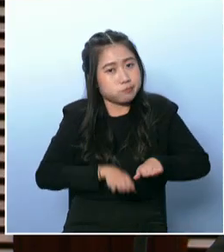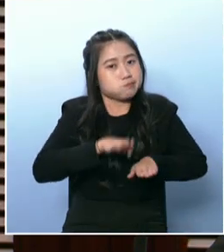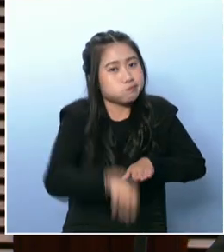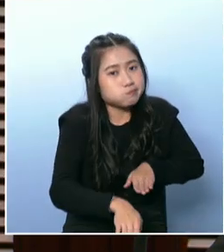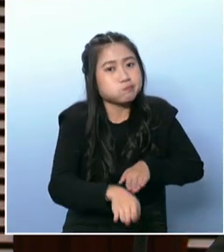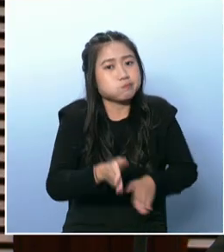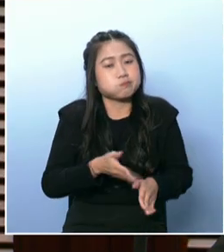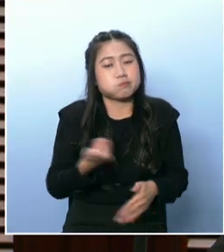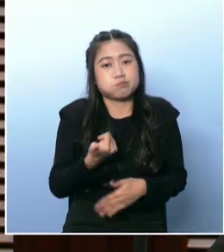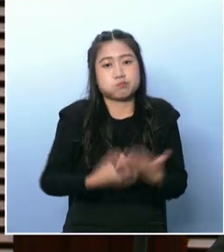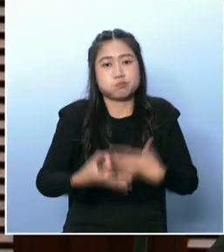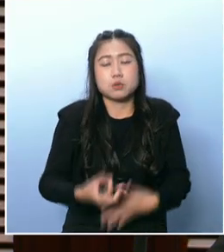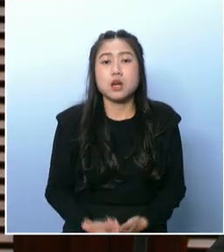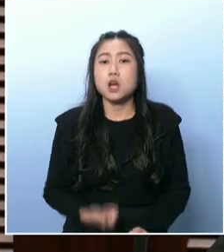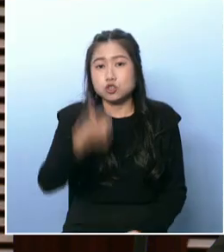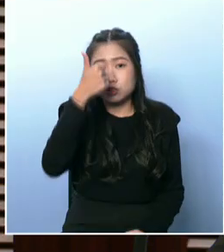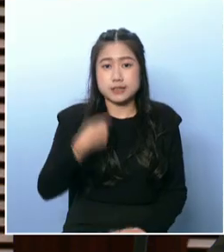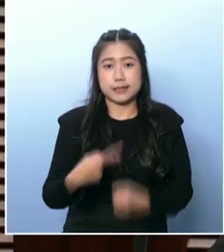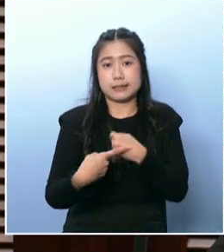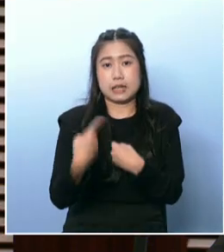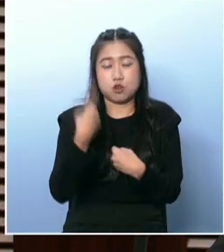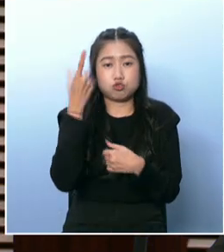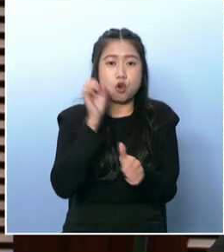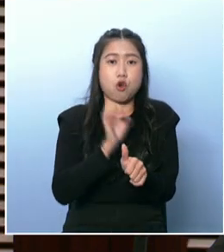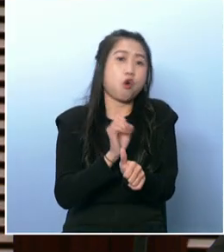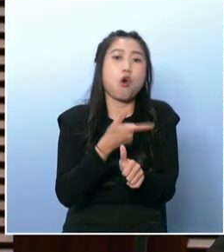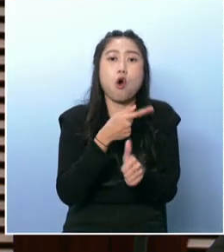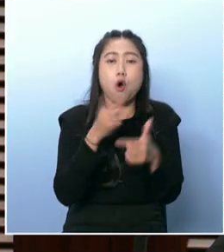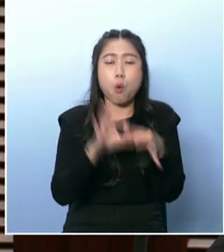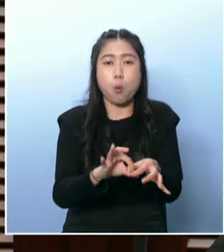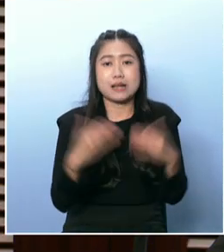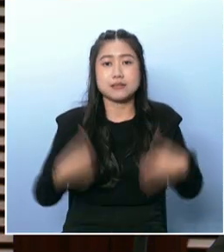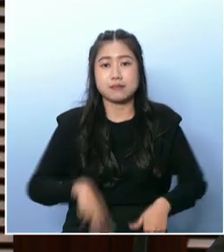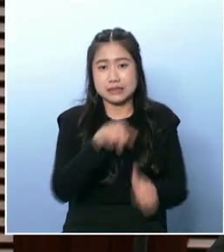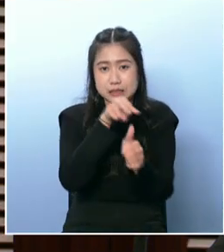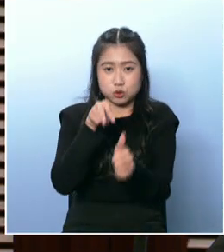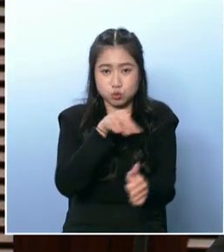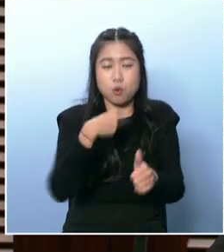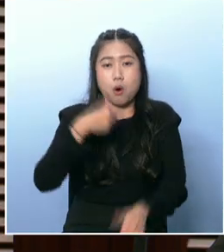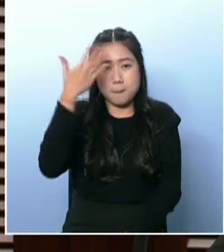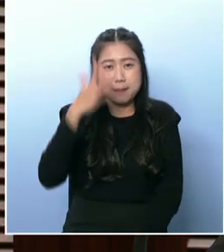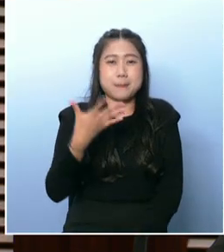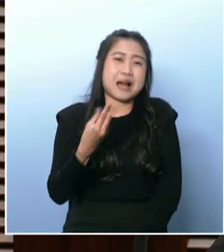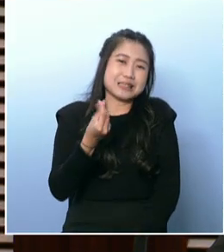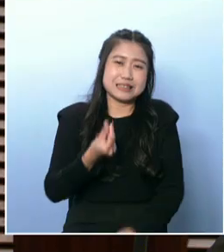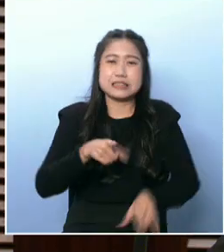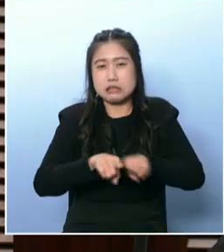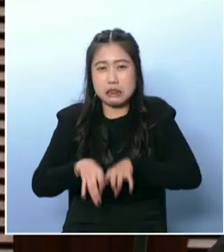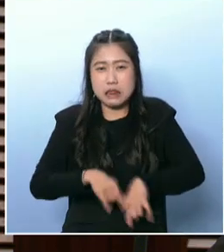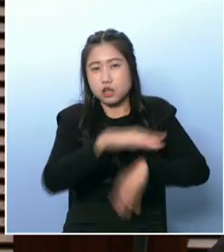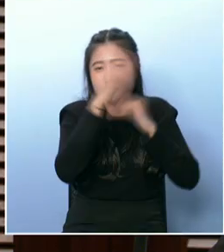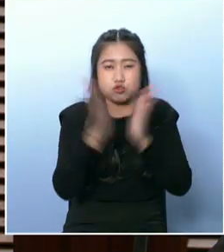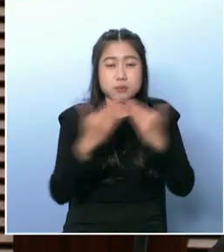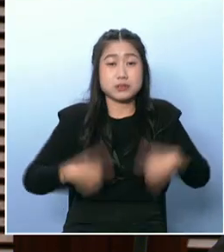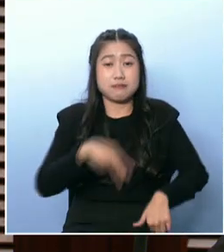framework together and take the first step forward. I would first like to talk about the carers. I understand that